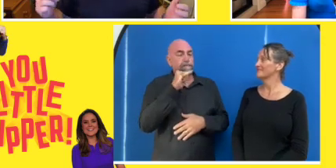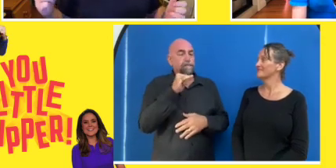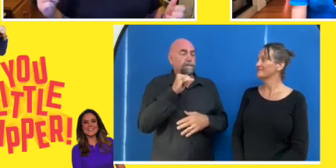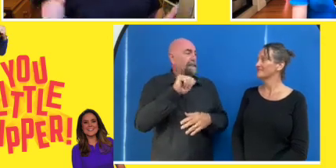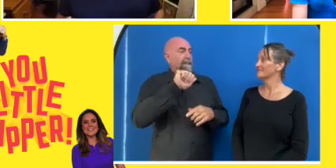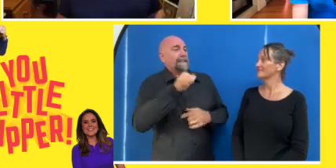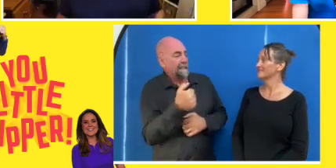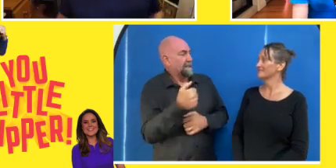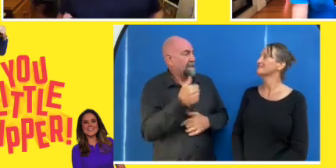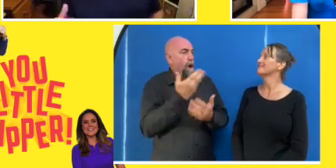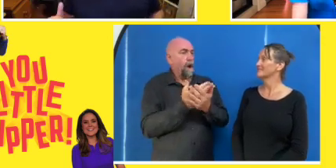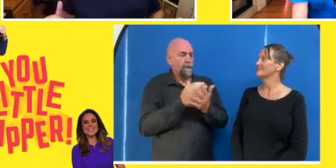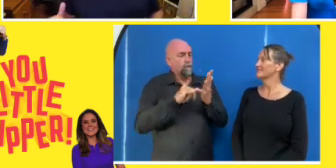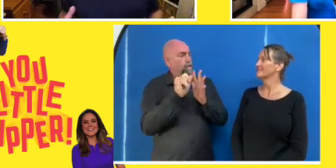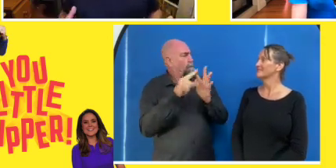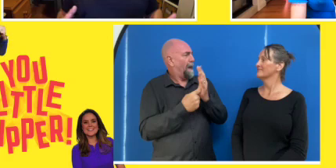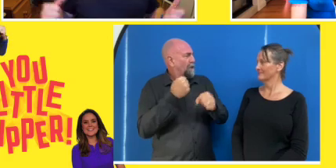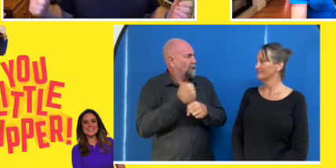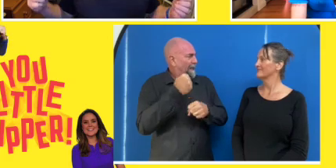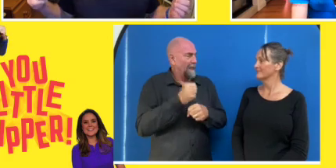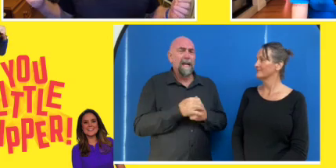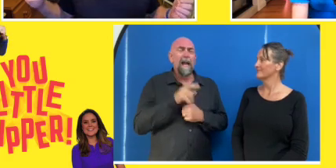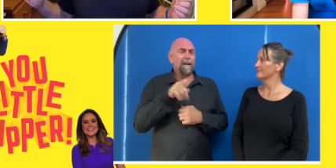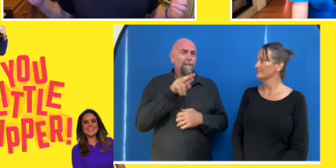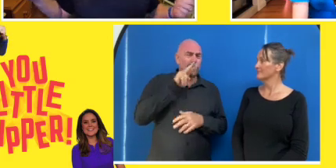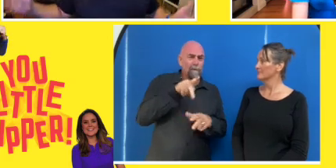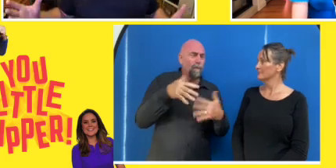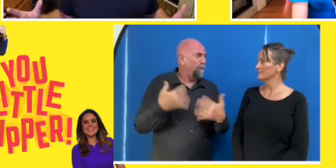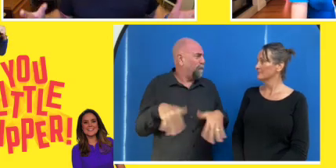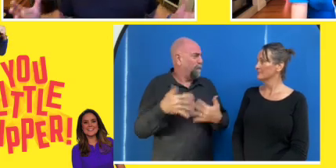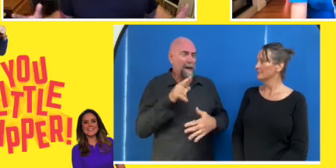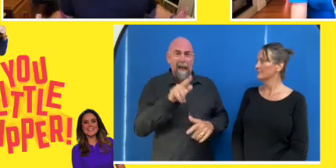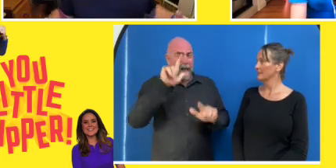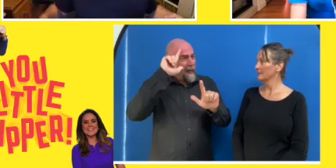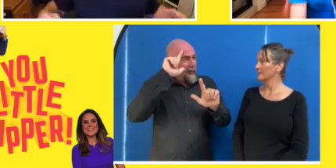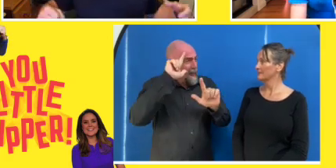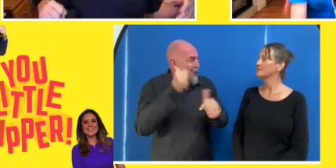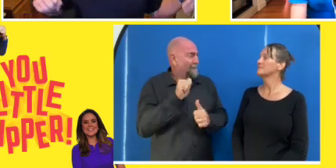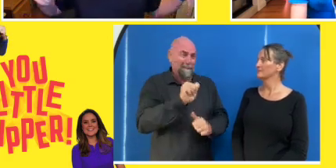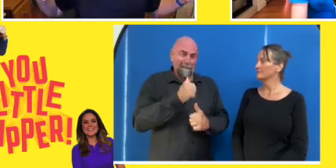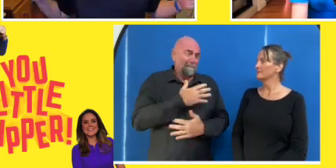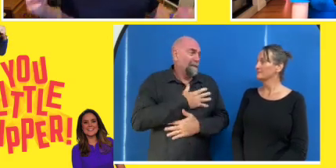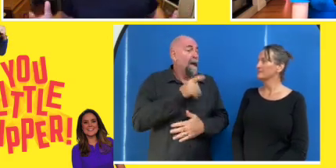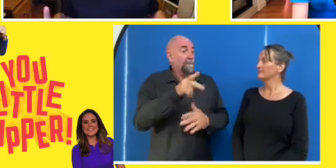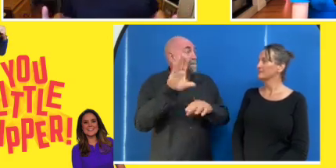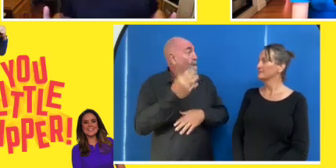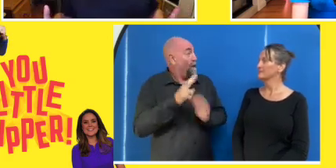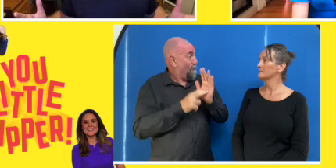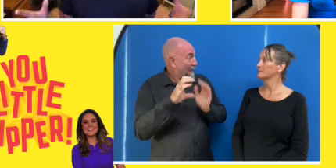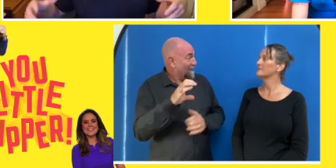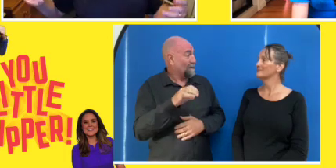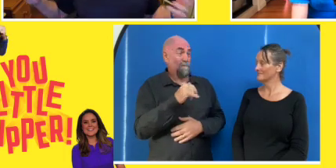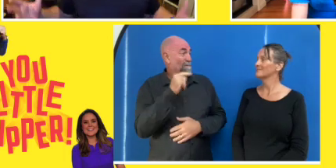would cross in sixth place in the Super G, but seeing his kind of celebration as he competes, seeing how he just loves doing